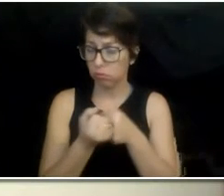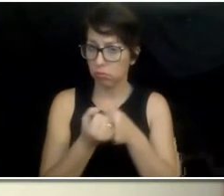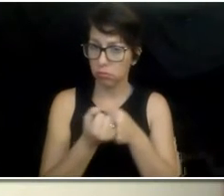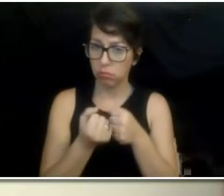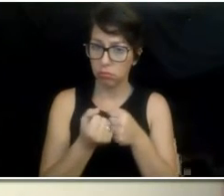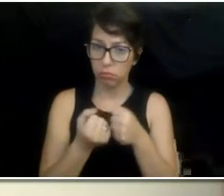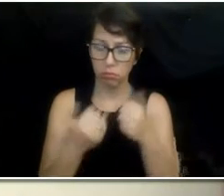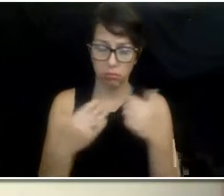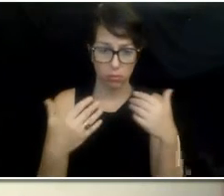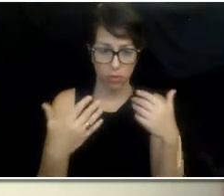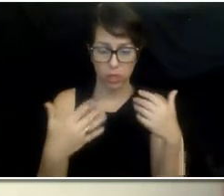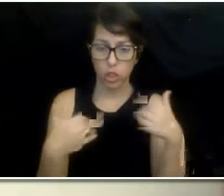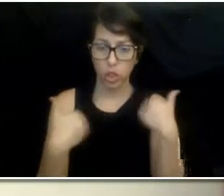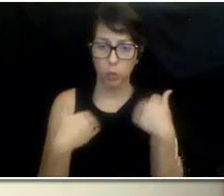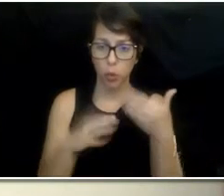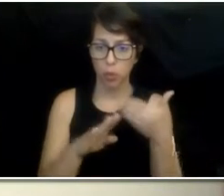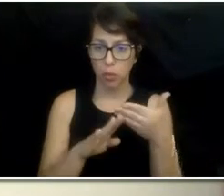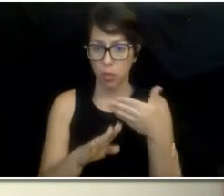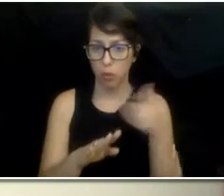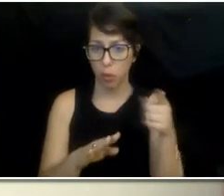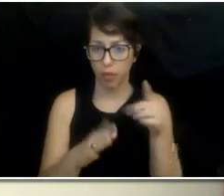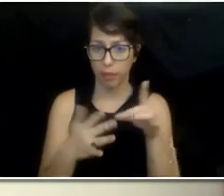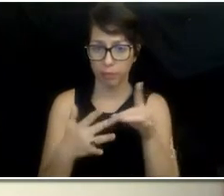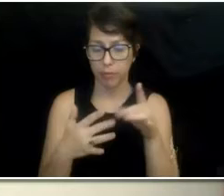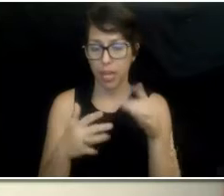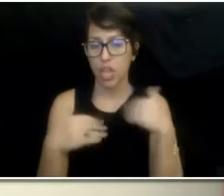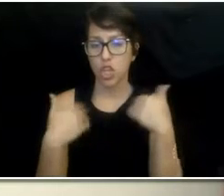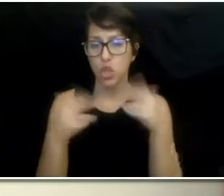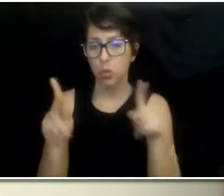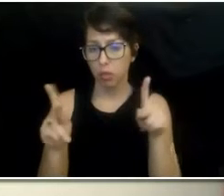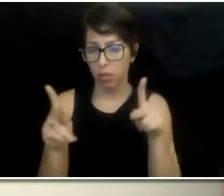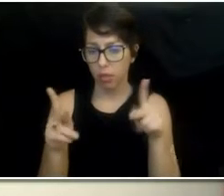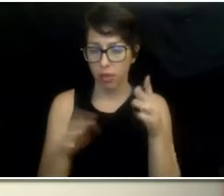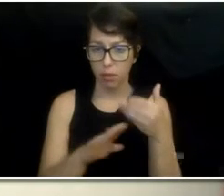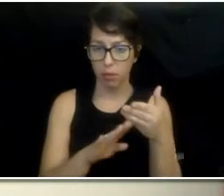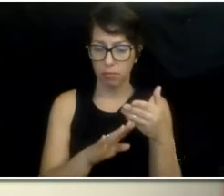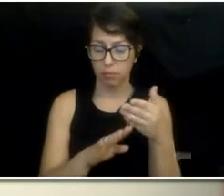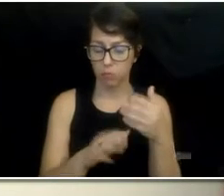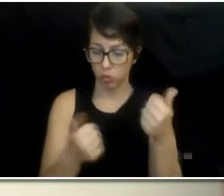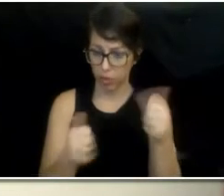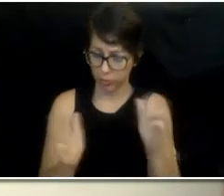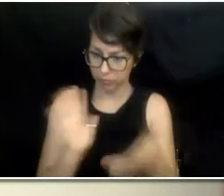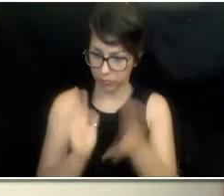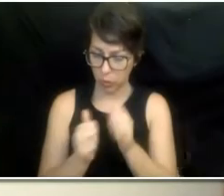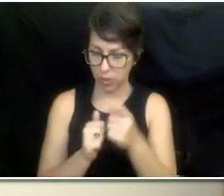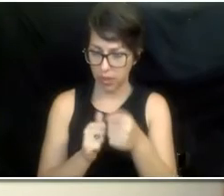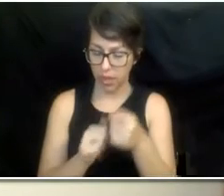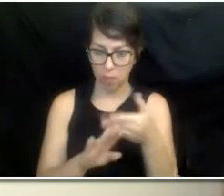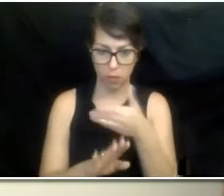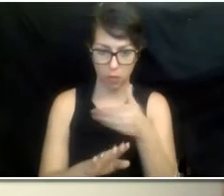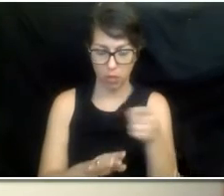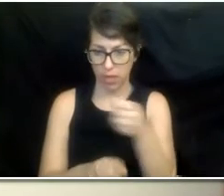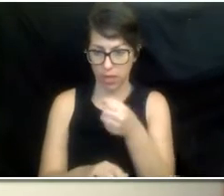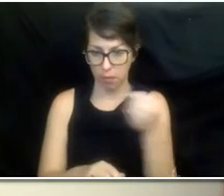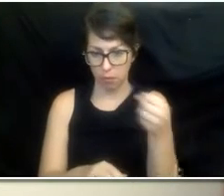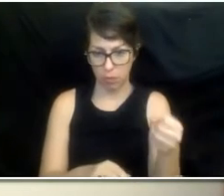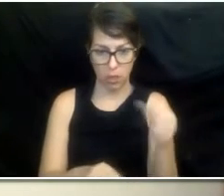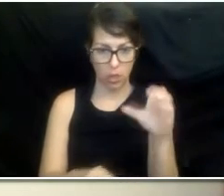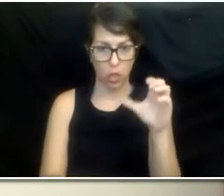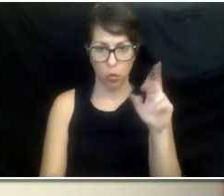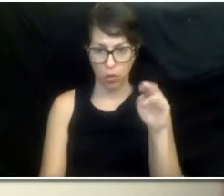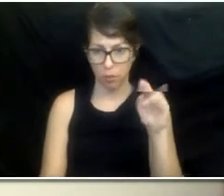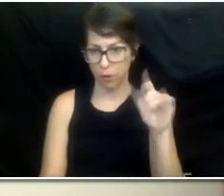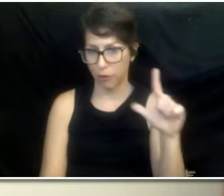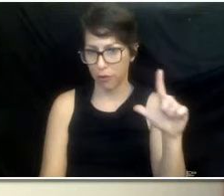doing um some you may not be but I'm certainly uh willing to talk to you offline and give you a larger picture on that